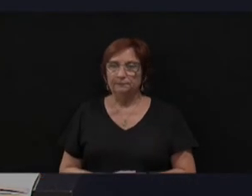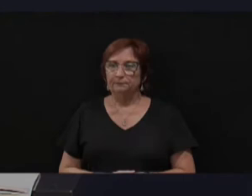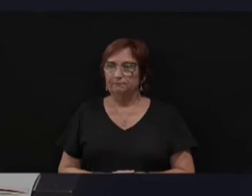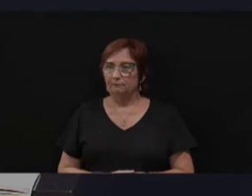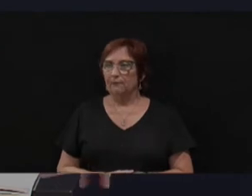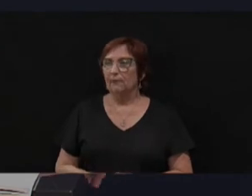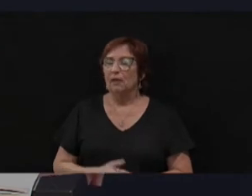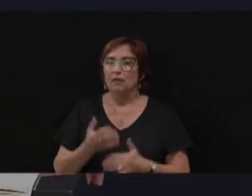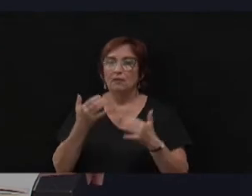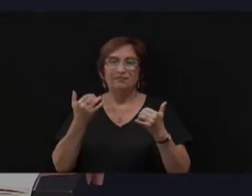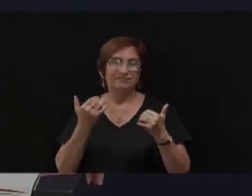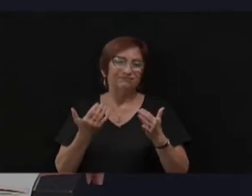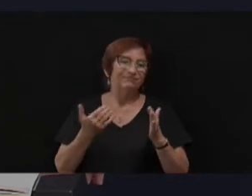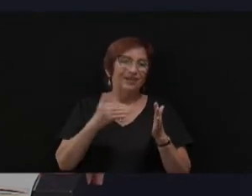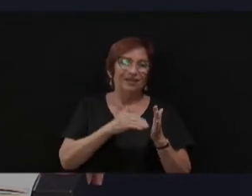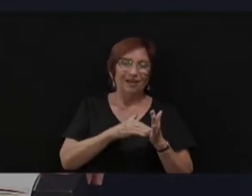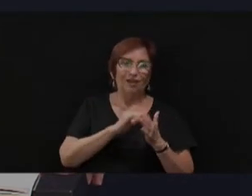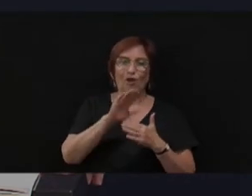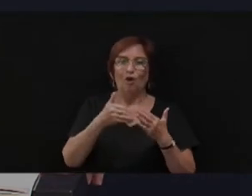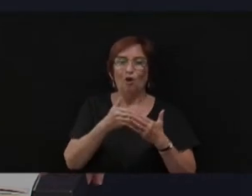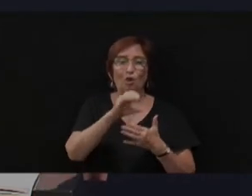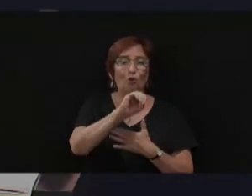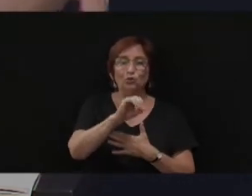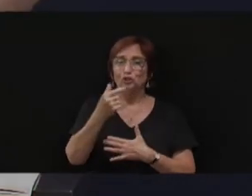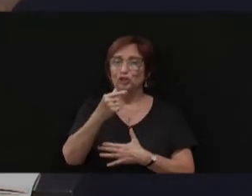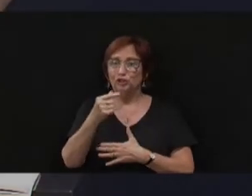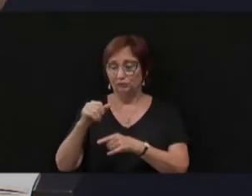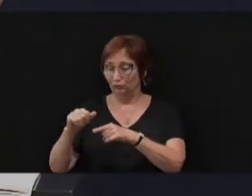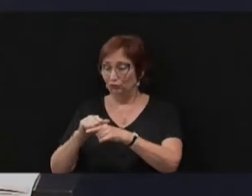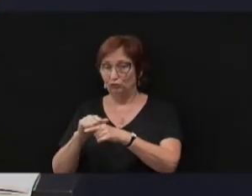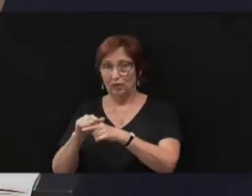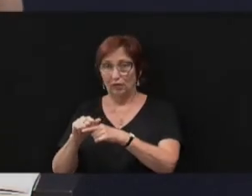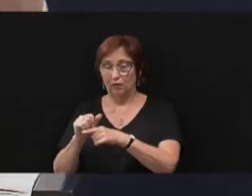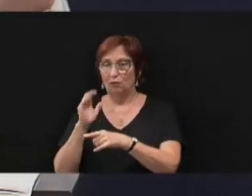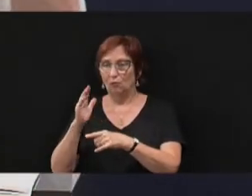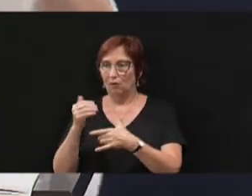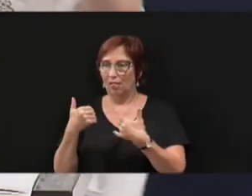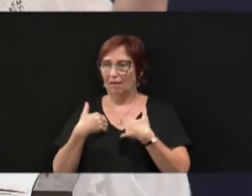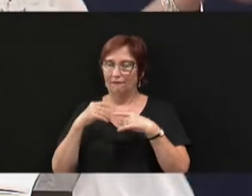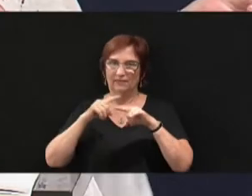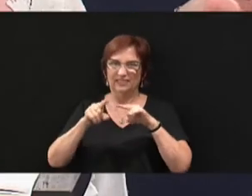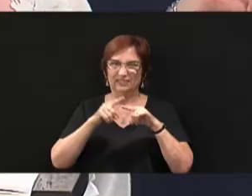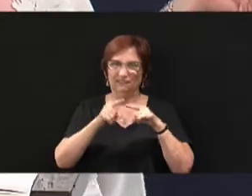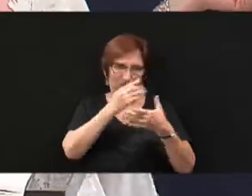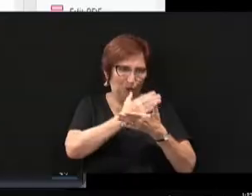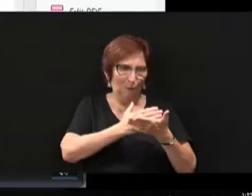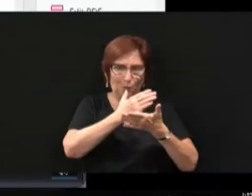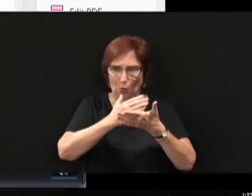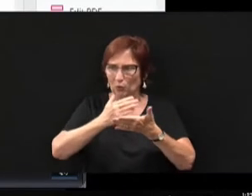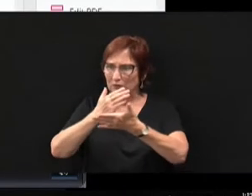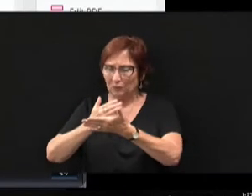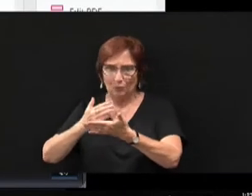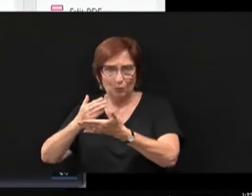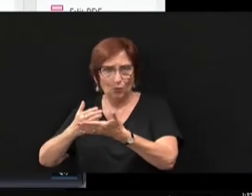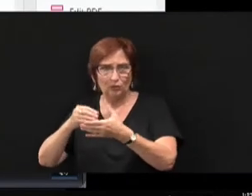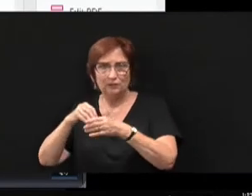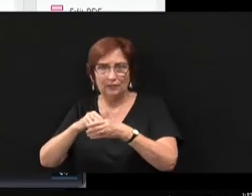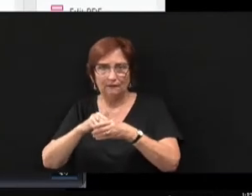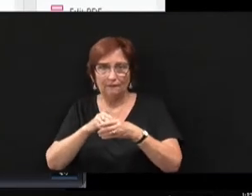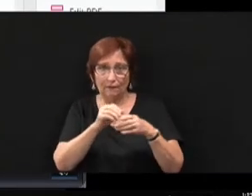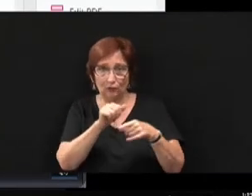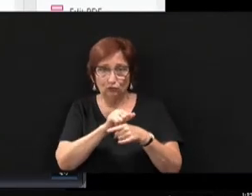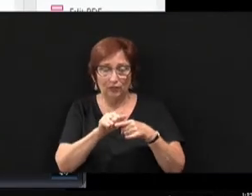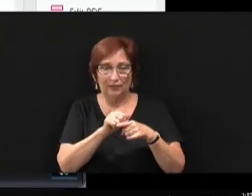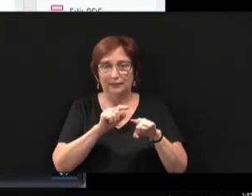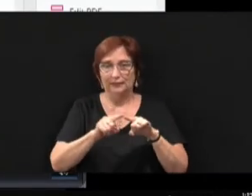Now again, all OG trainings will put these different components of the training in different